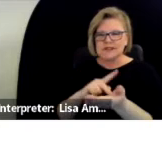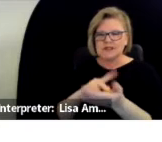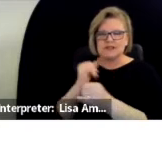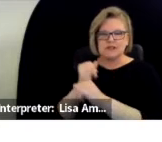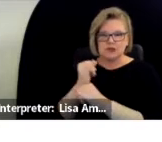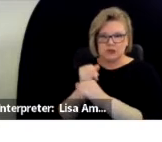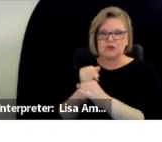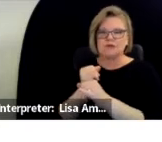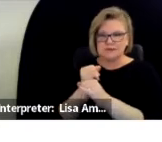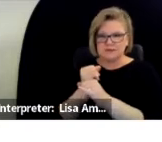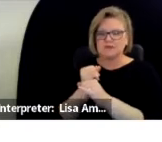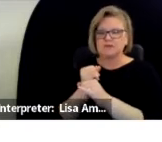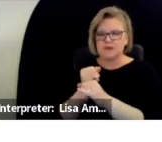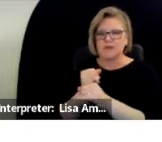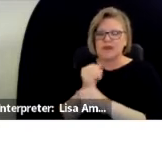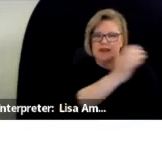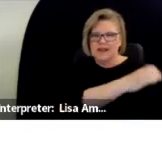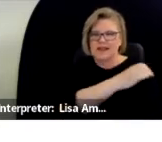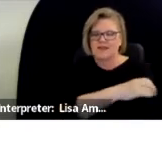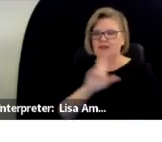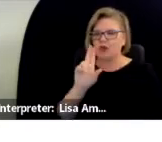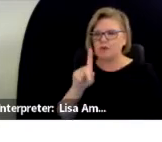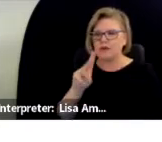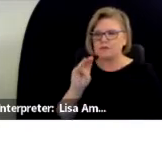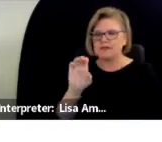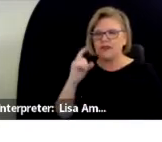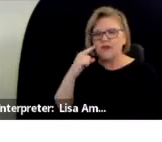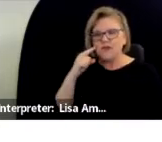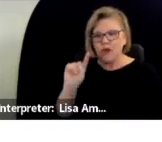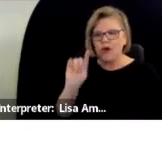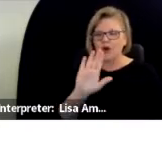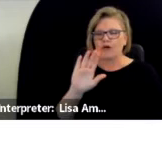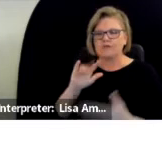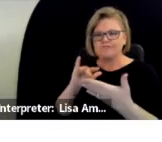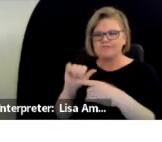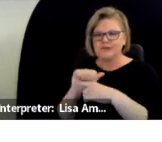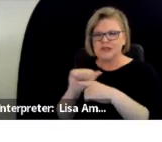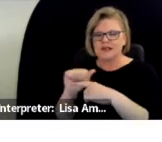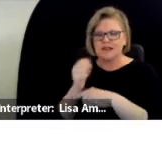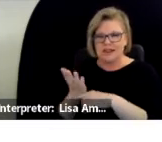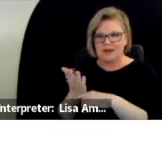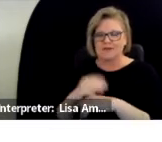Psychiatric Institute and Clinic of UPMC for her psychiatric residency.